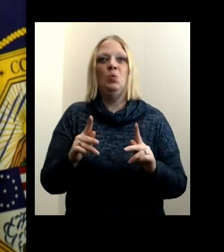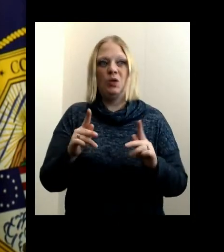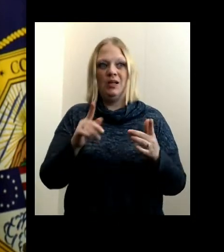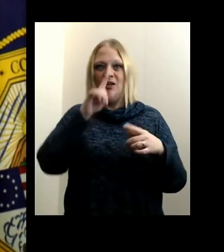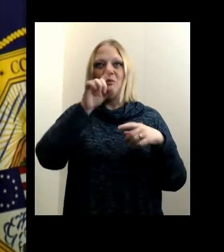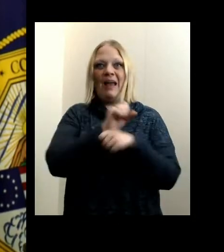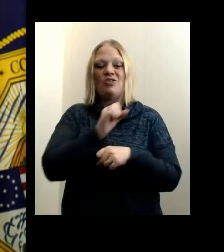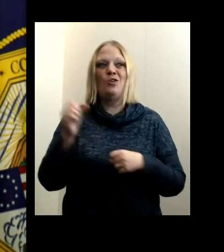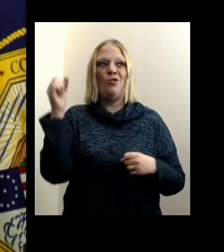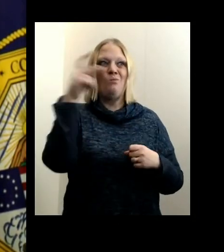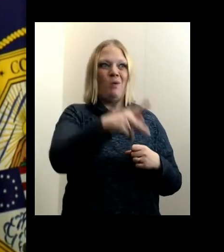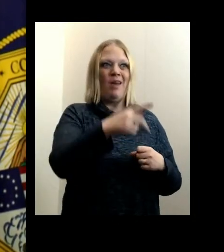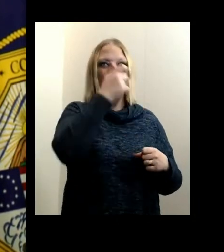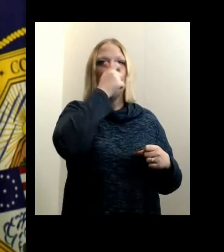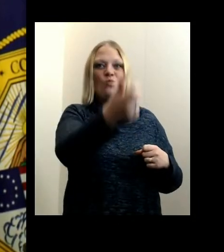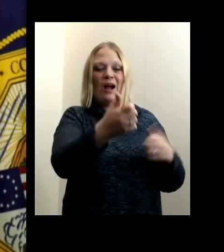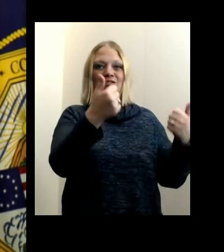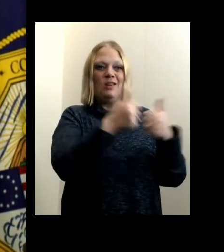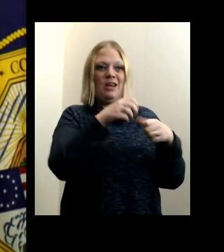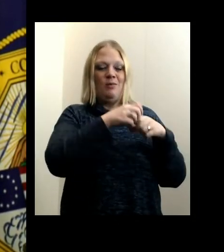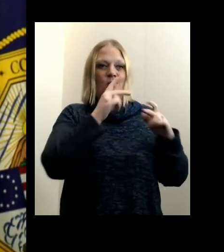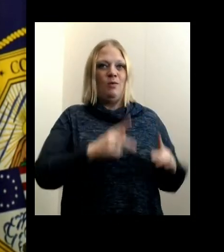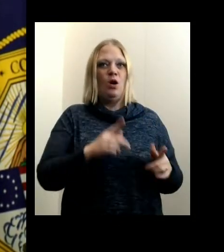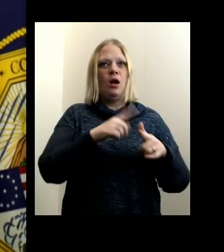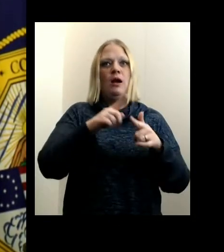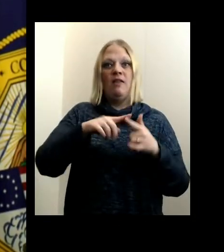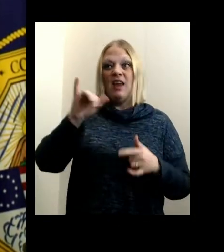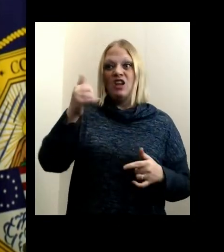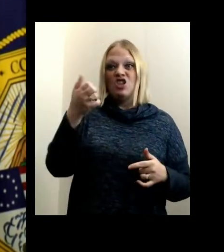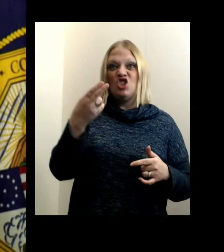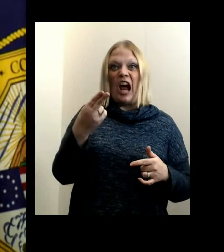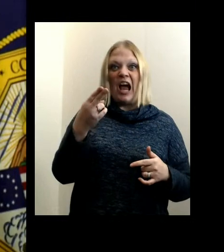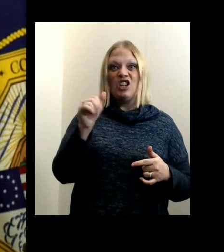stands. And what would happen if Josh Allen got COVID,